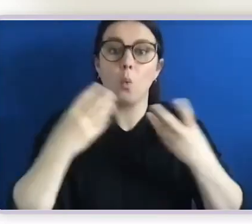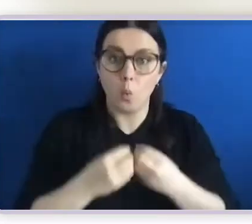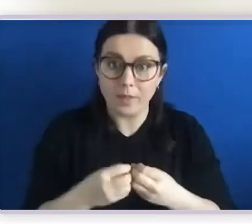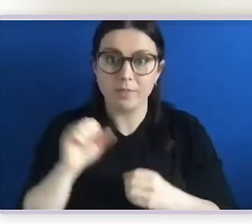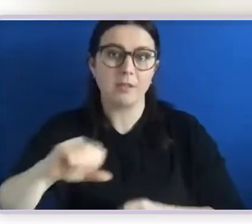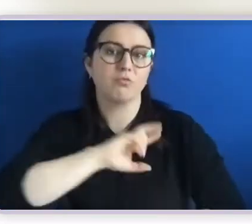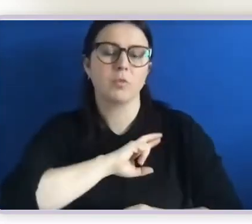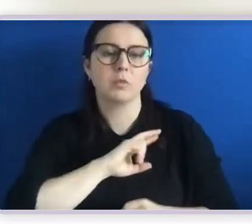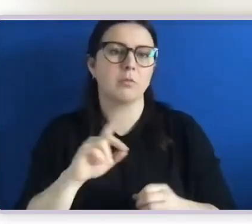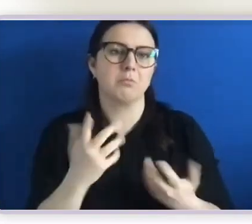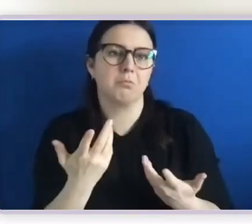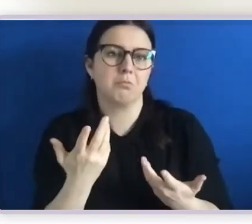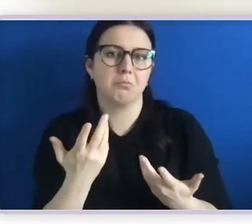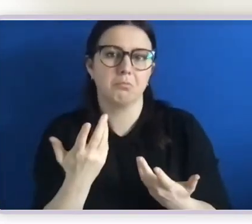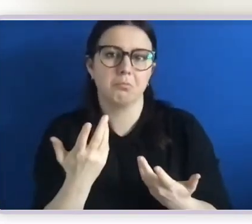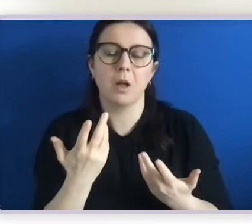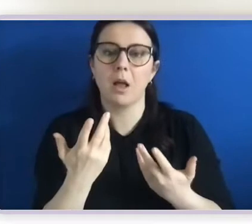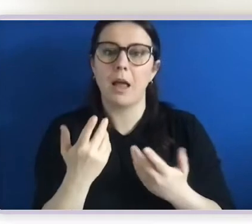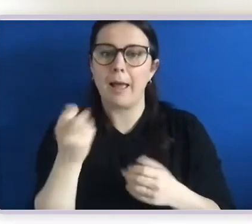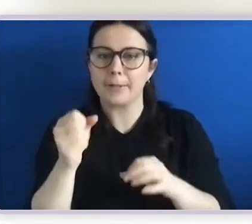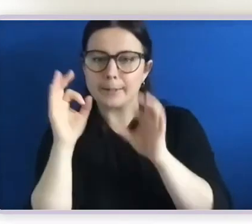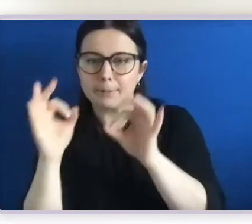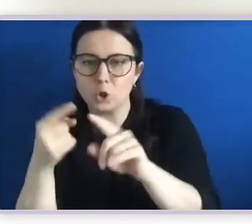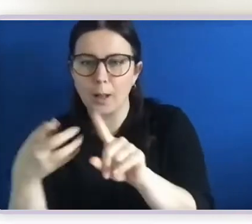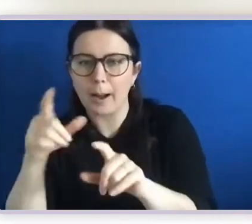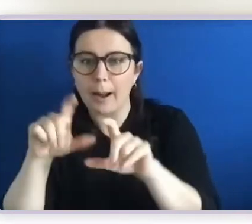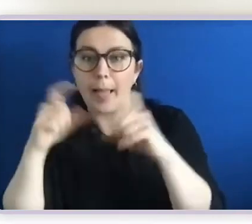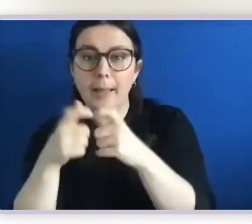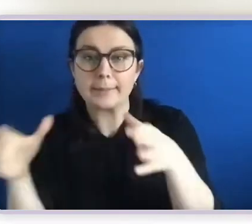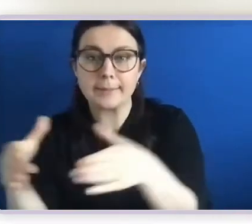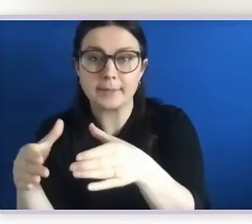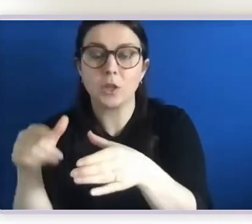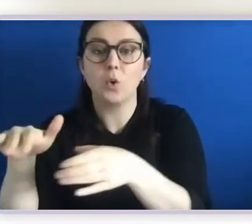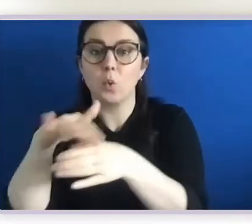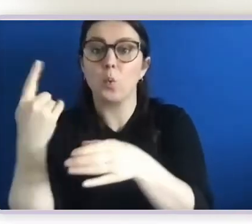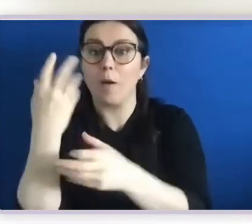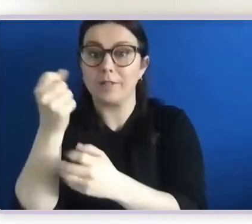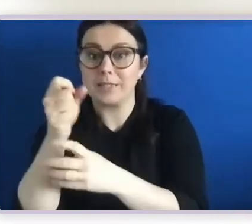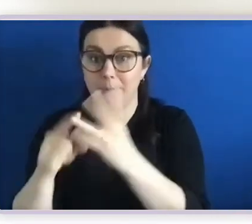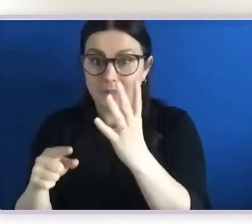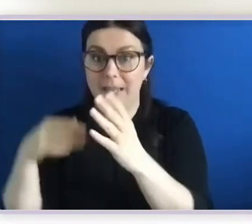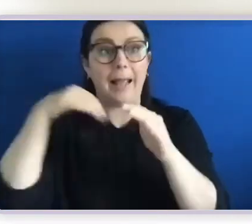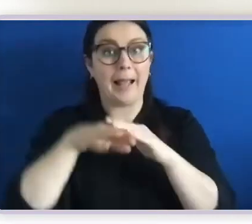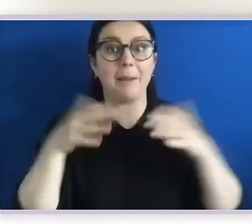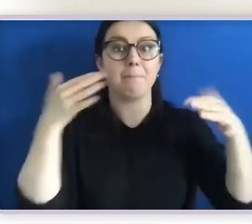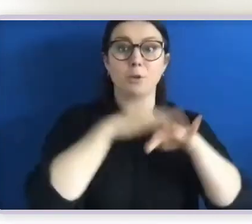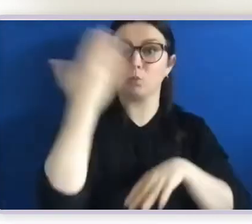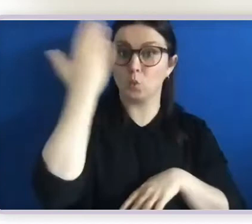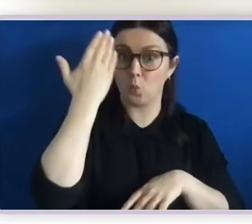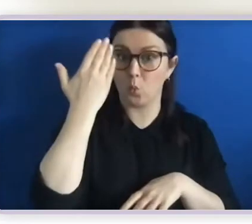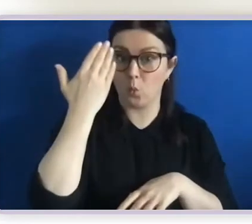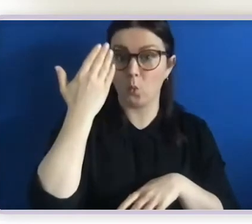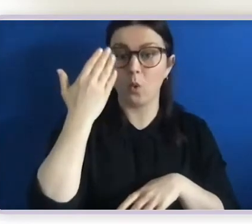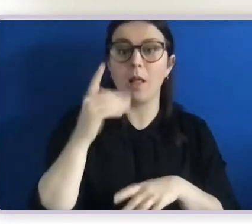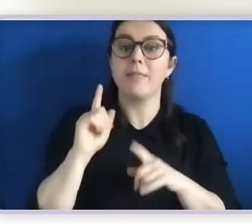maybe a specialist class for children with disabilities in that school, then they are, whilst they're teaching that class